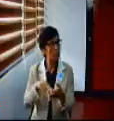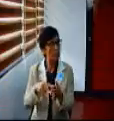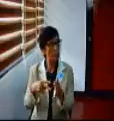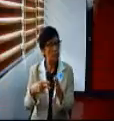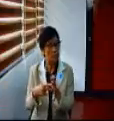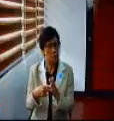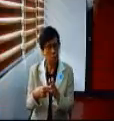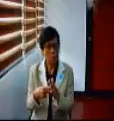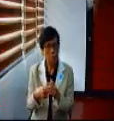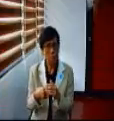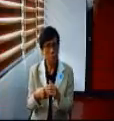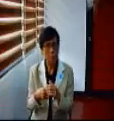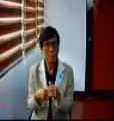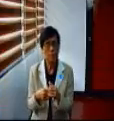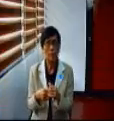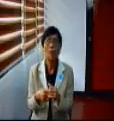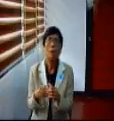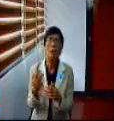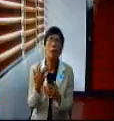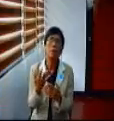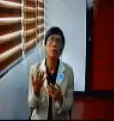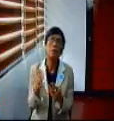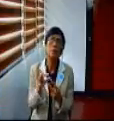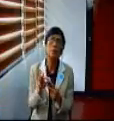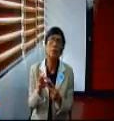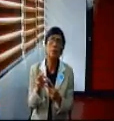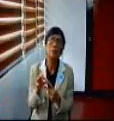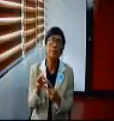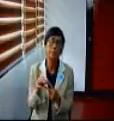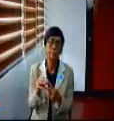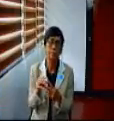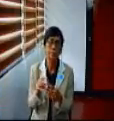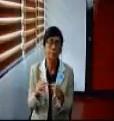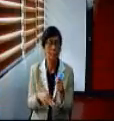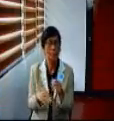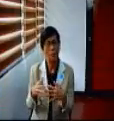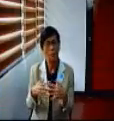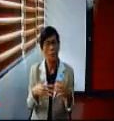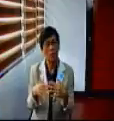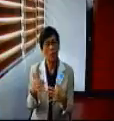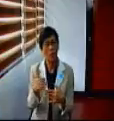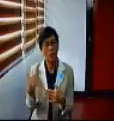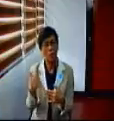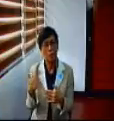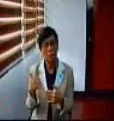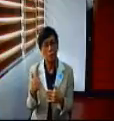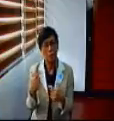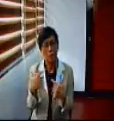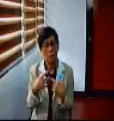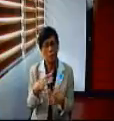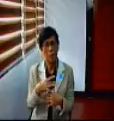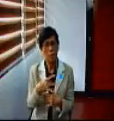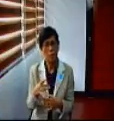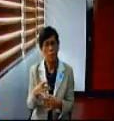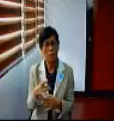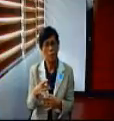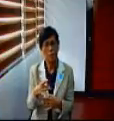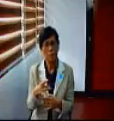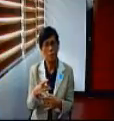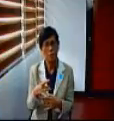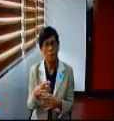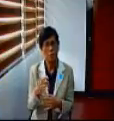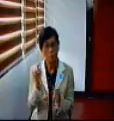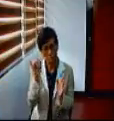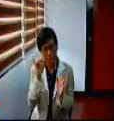in each particular, under each particular pillar, even though other actors will have interests. So we identify